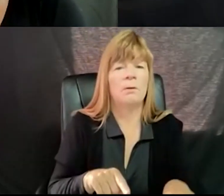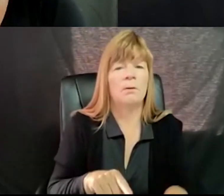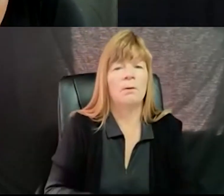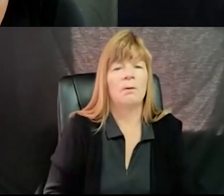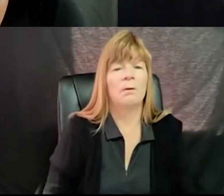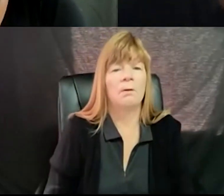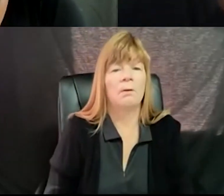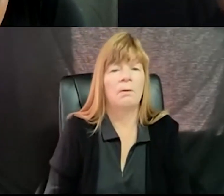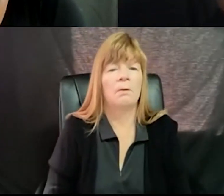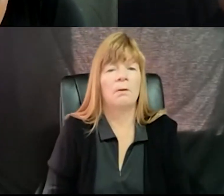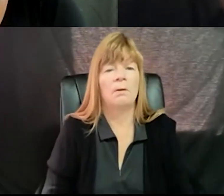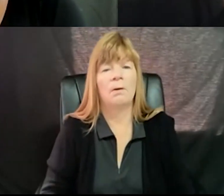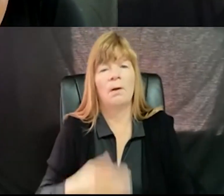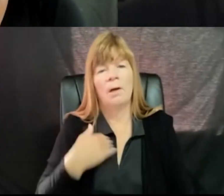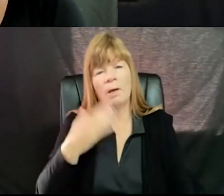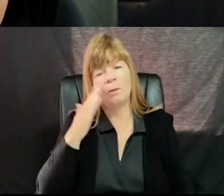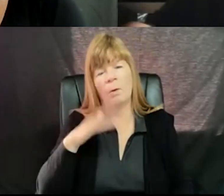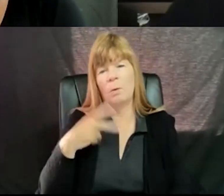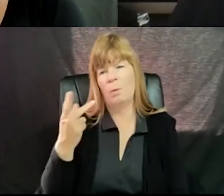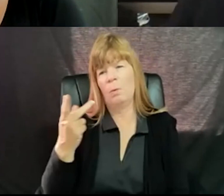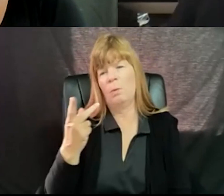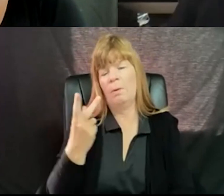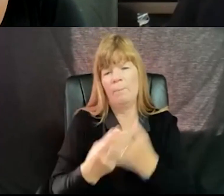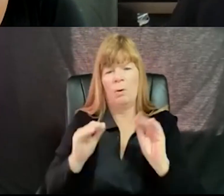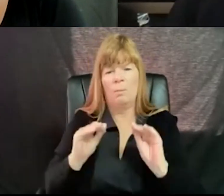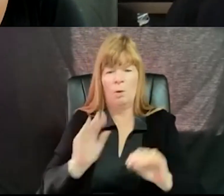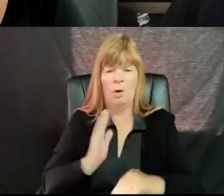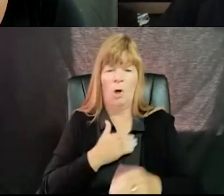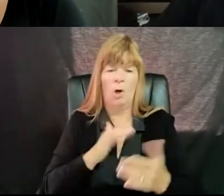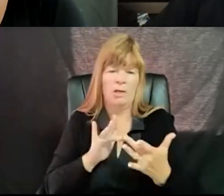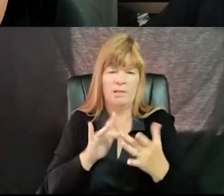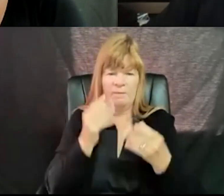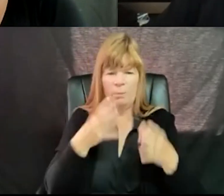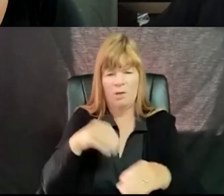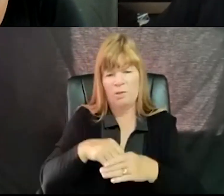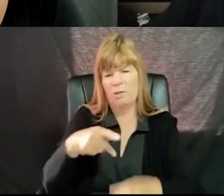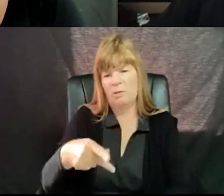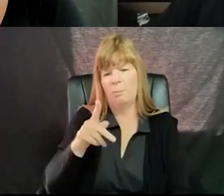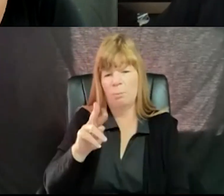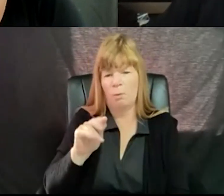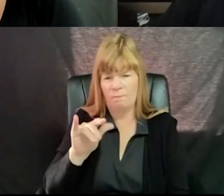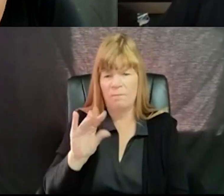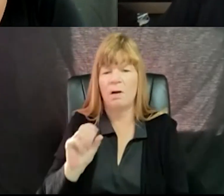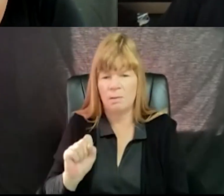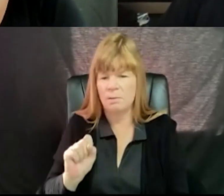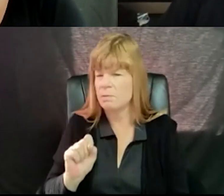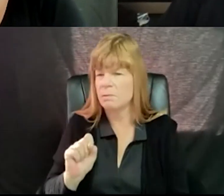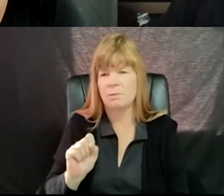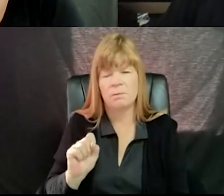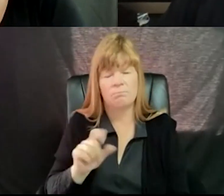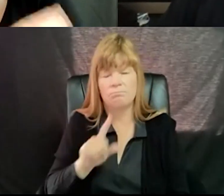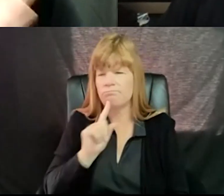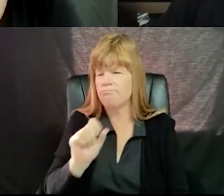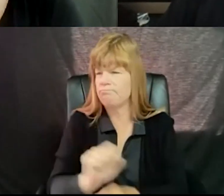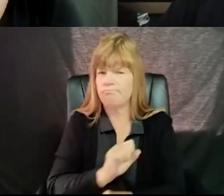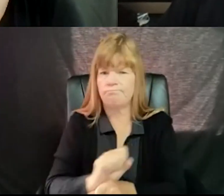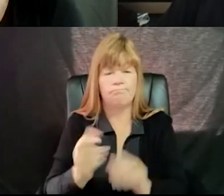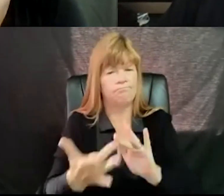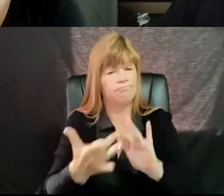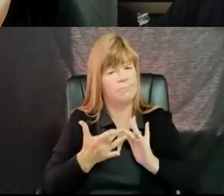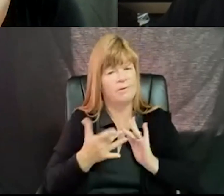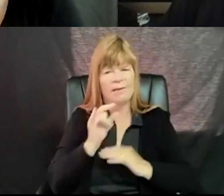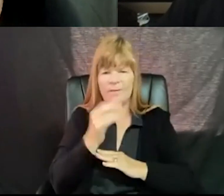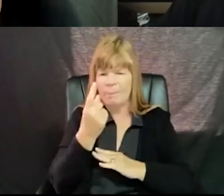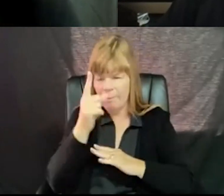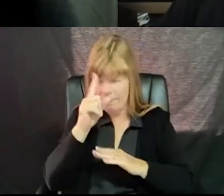and I both did put our contact information on our profiles in Whova. Absolutely reach out to us if something else comes up